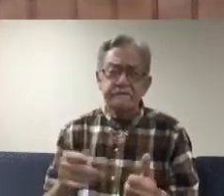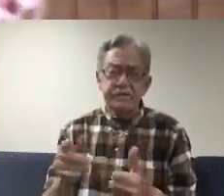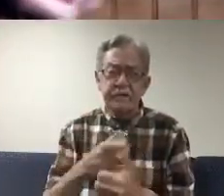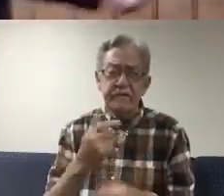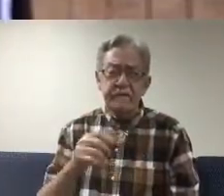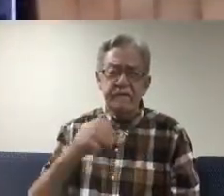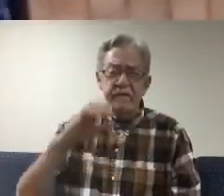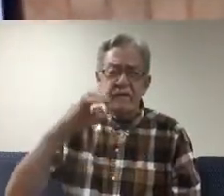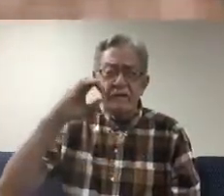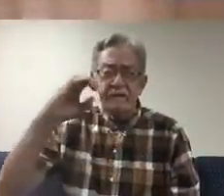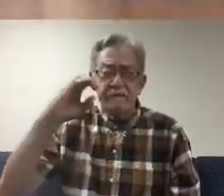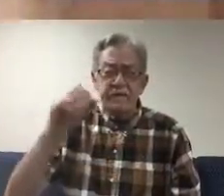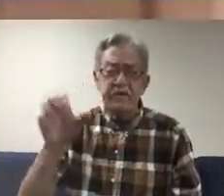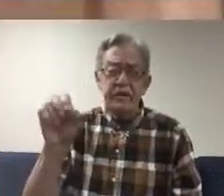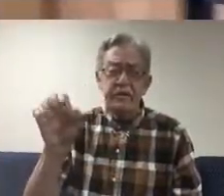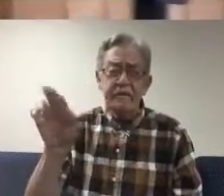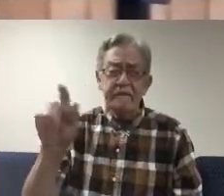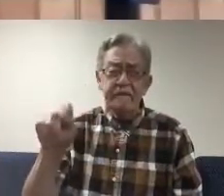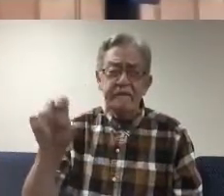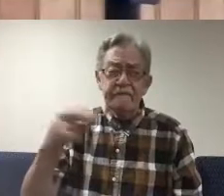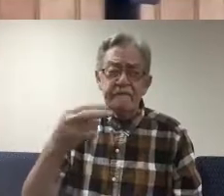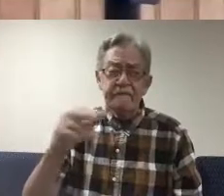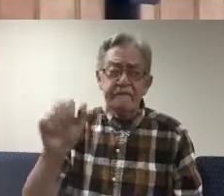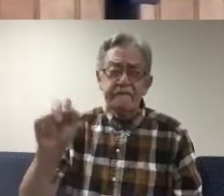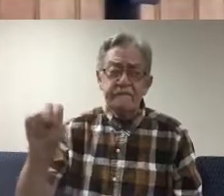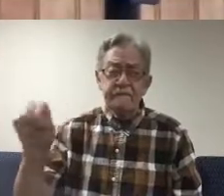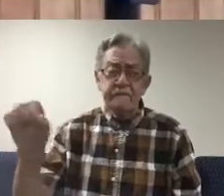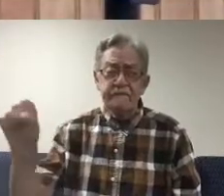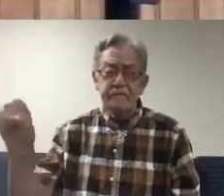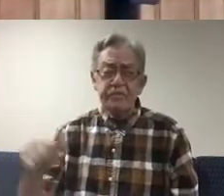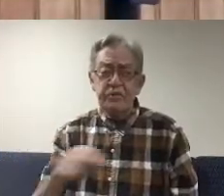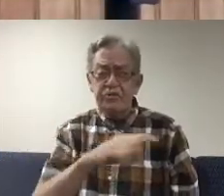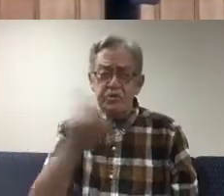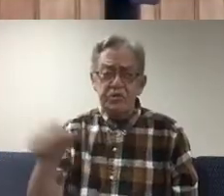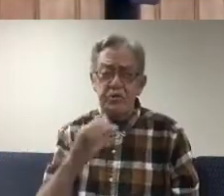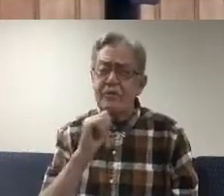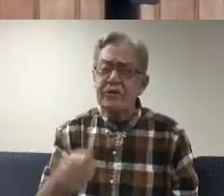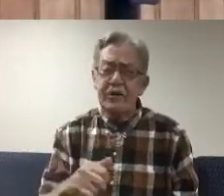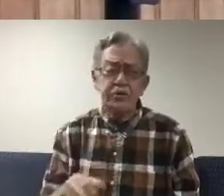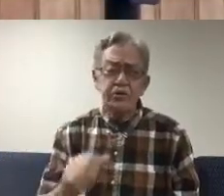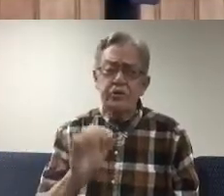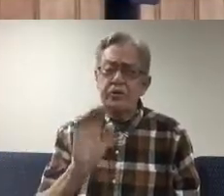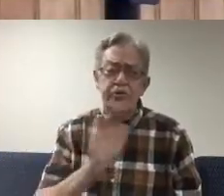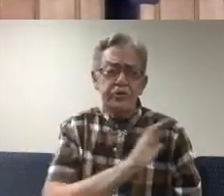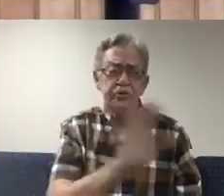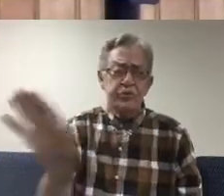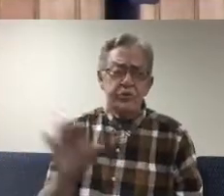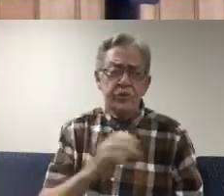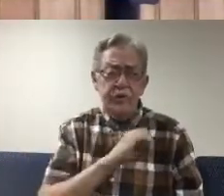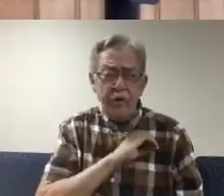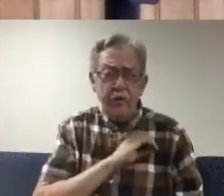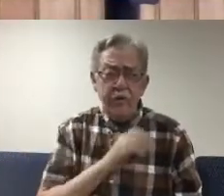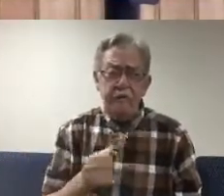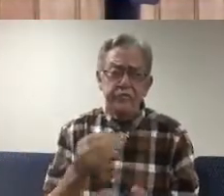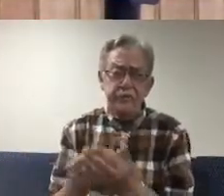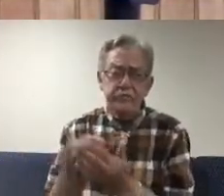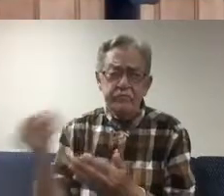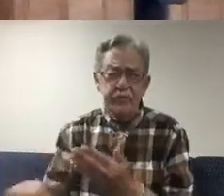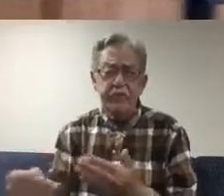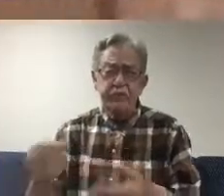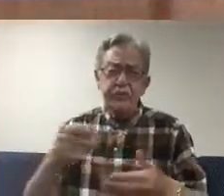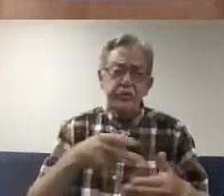live. We live by the passions. We live by the desires of the body and the mind.